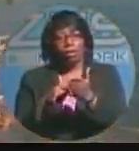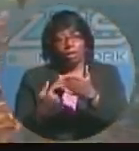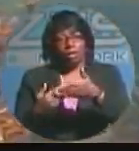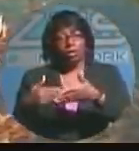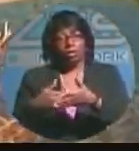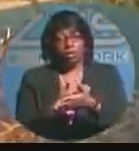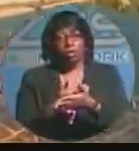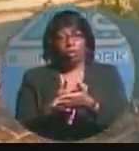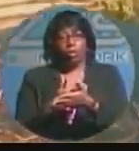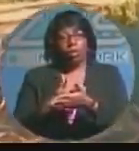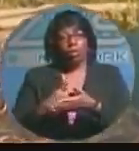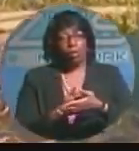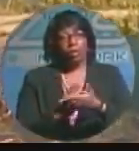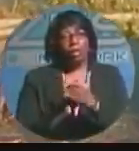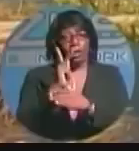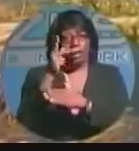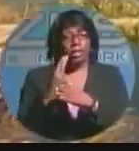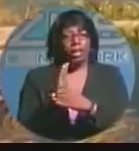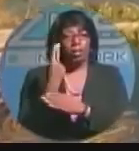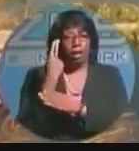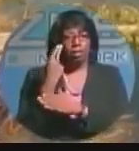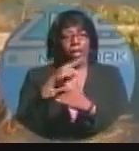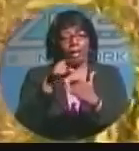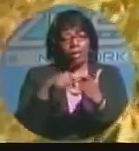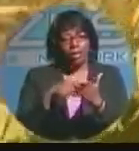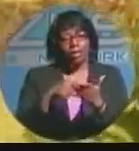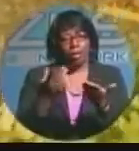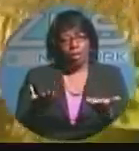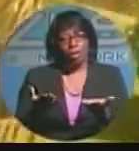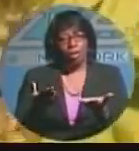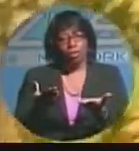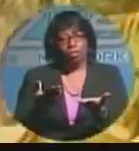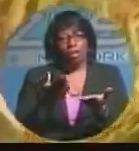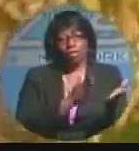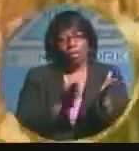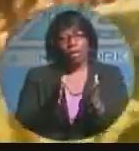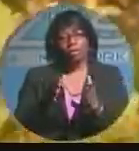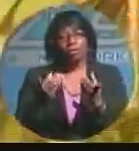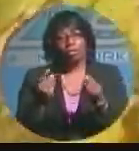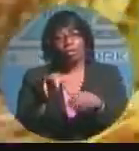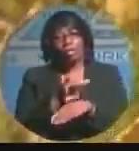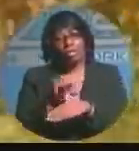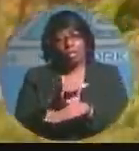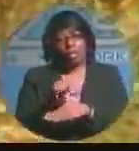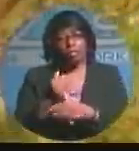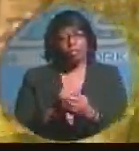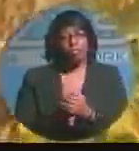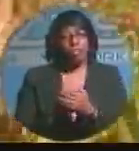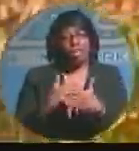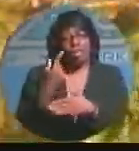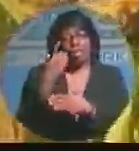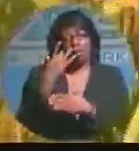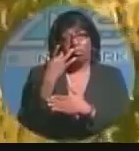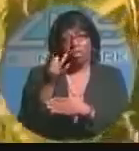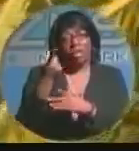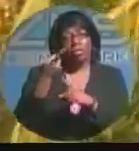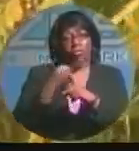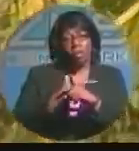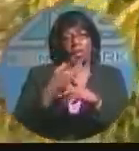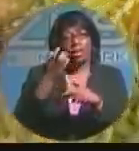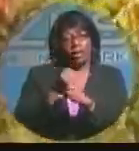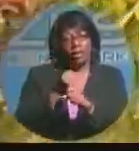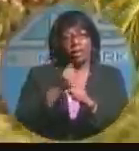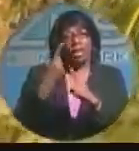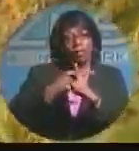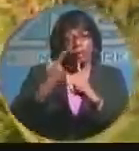that's the same thing I'm planning to do with these. And another 8 months I'll begin to get bananas